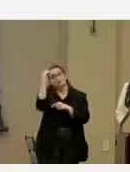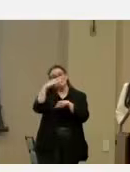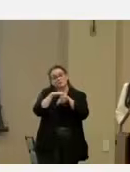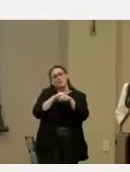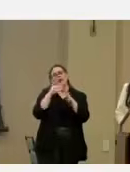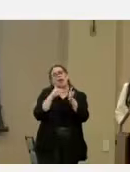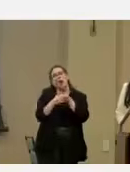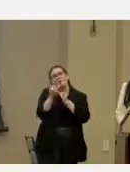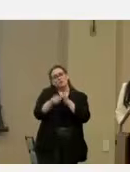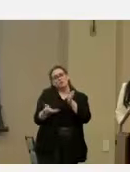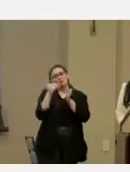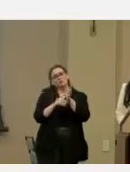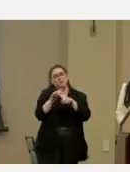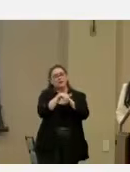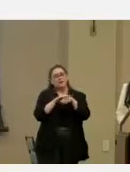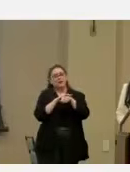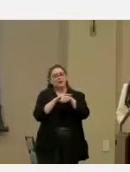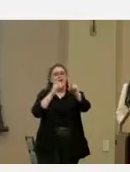applying your sunscreen?